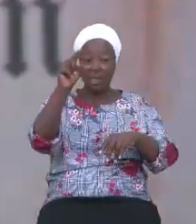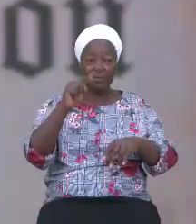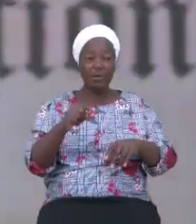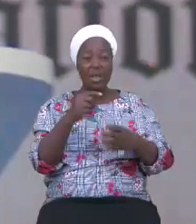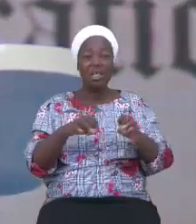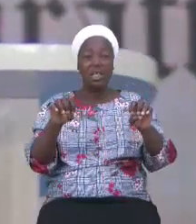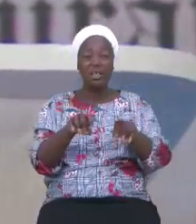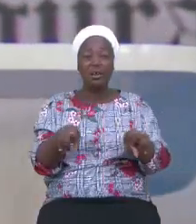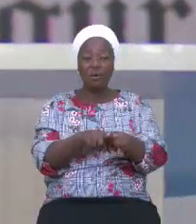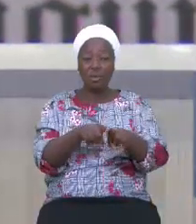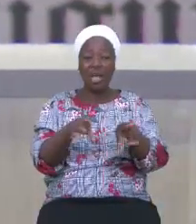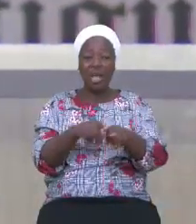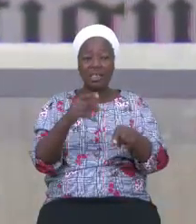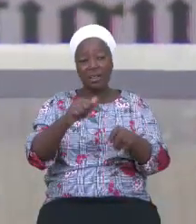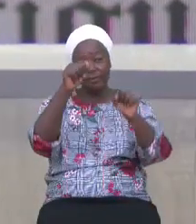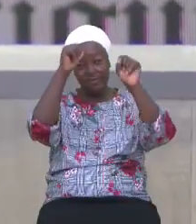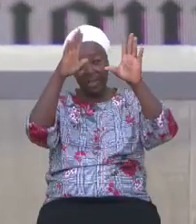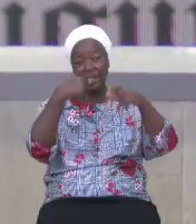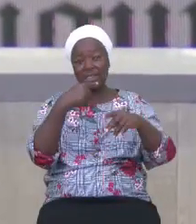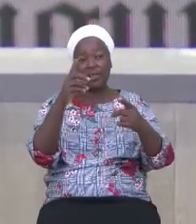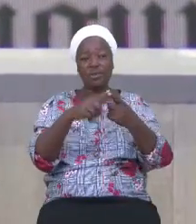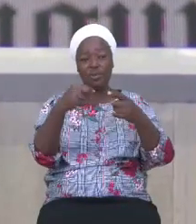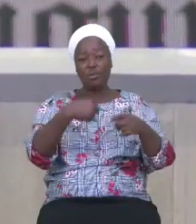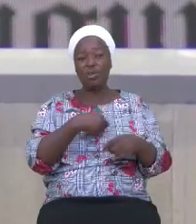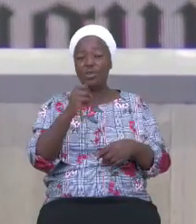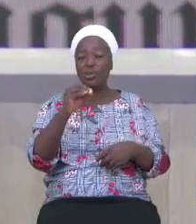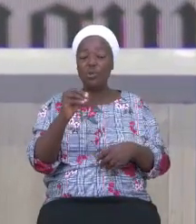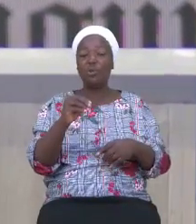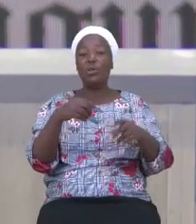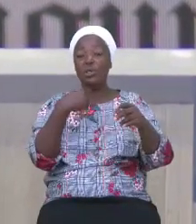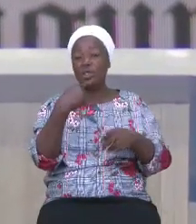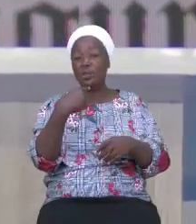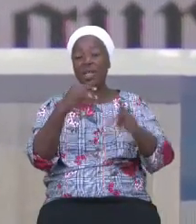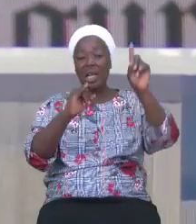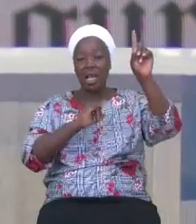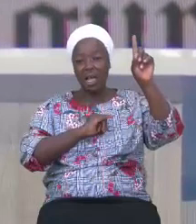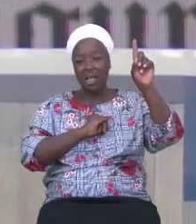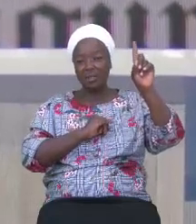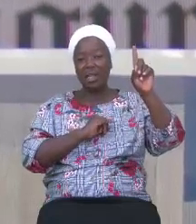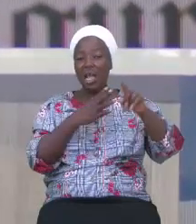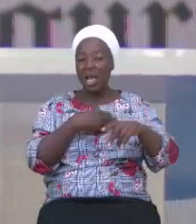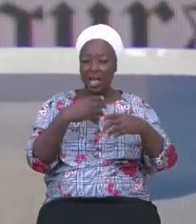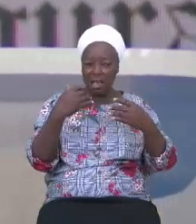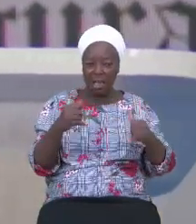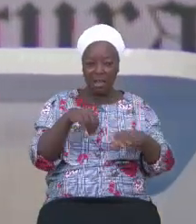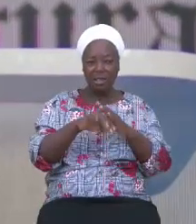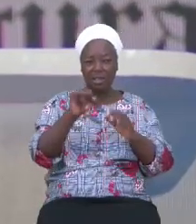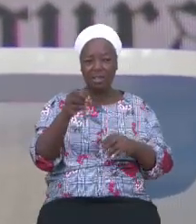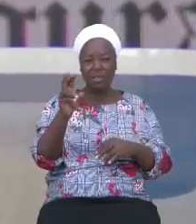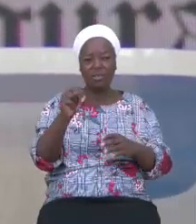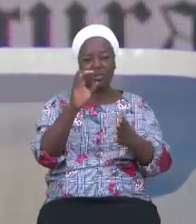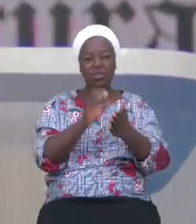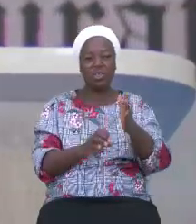Father said unto me, so speak I. And now in John